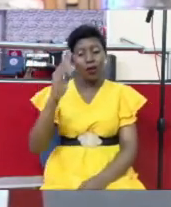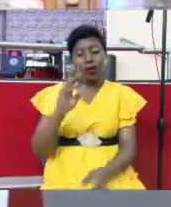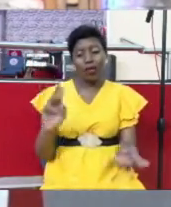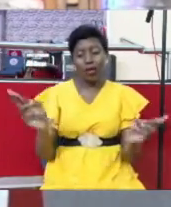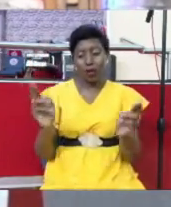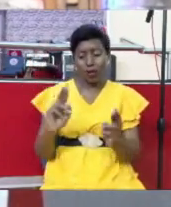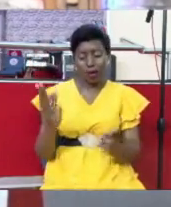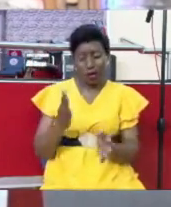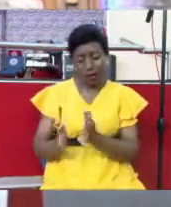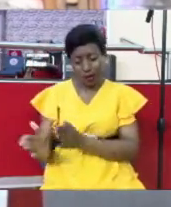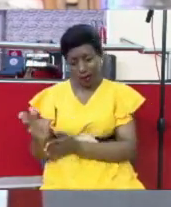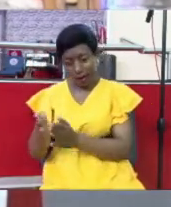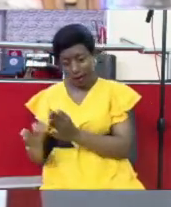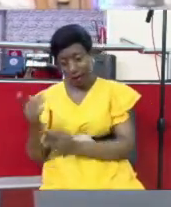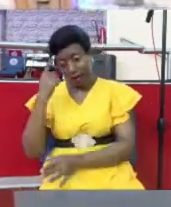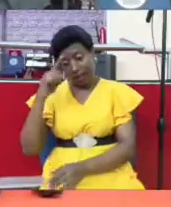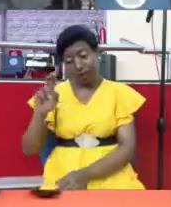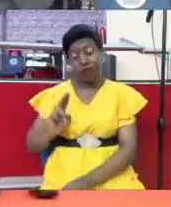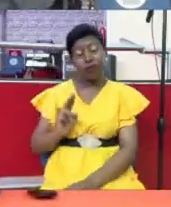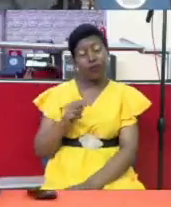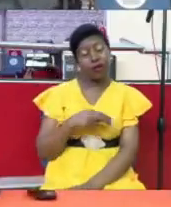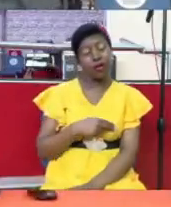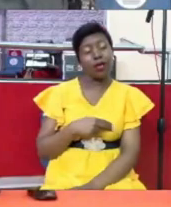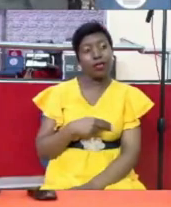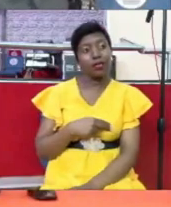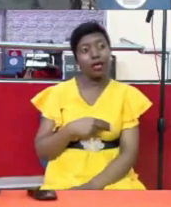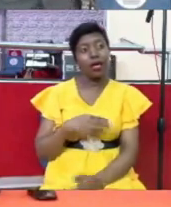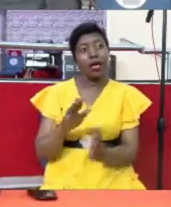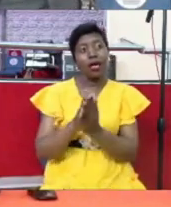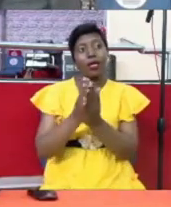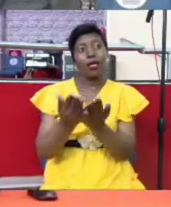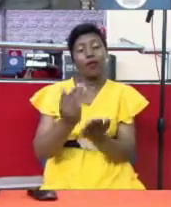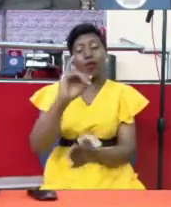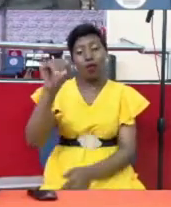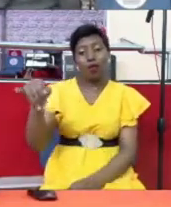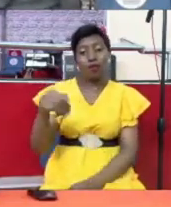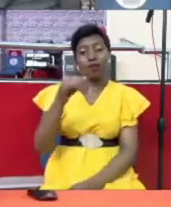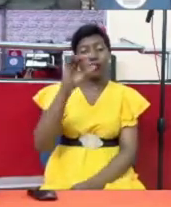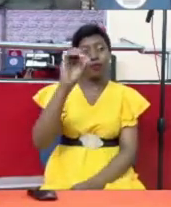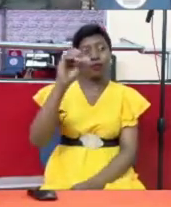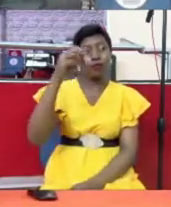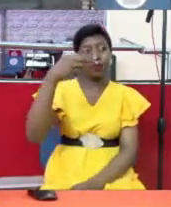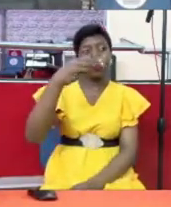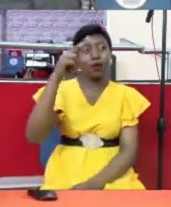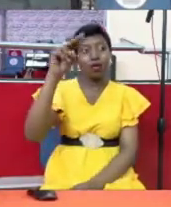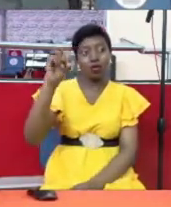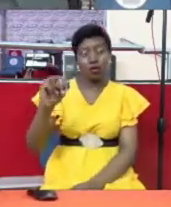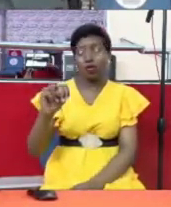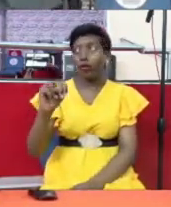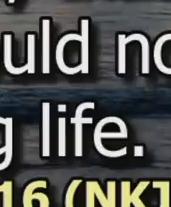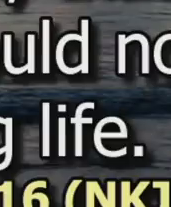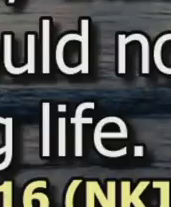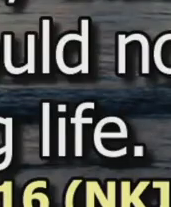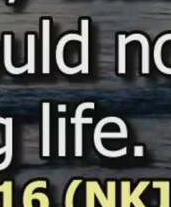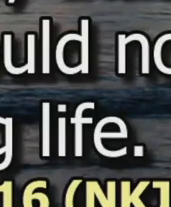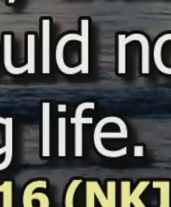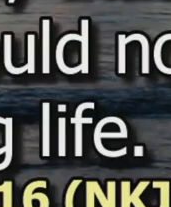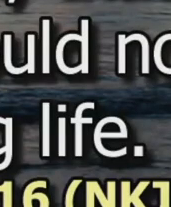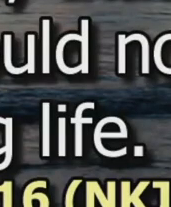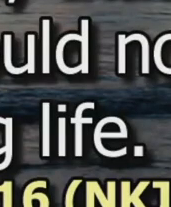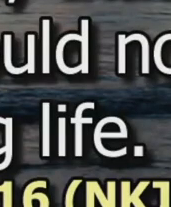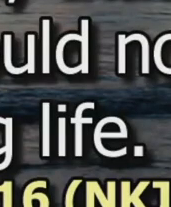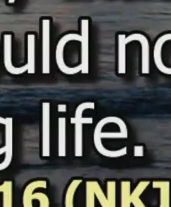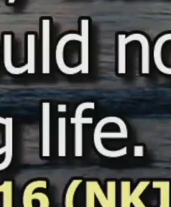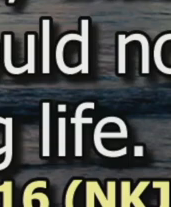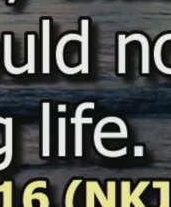this na Mungu akaipanga hivi in the book of John chapter 3 verse 16. Yohana 3:16. A scripture that we have read back